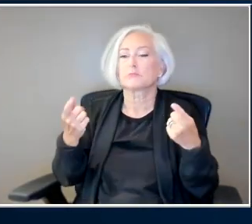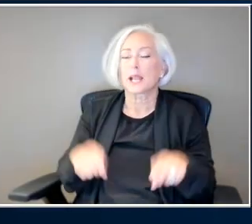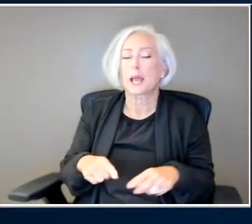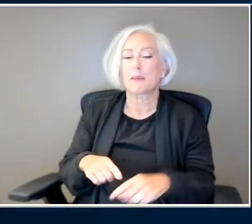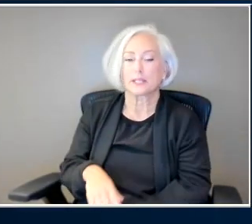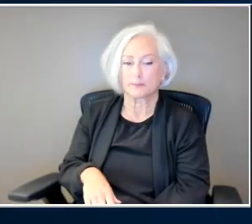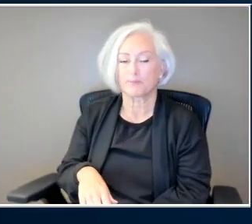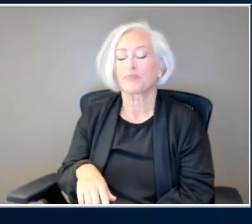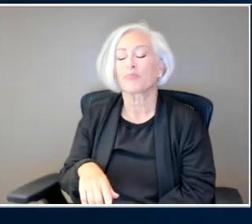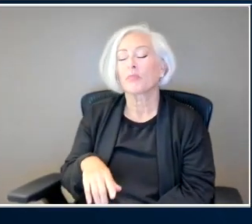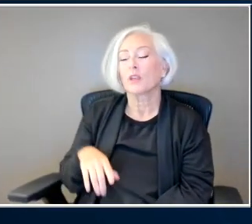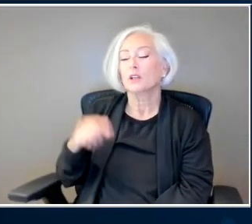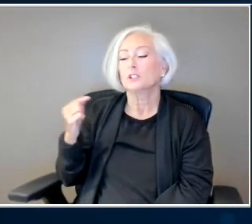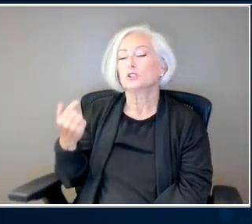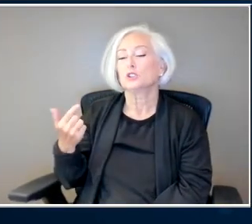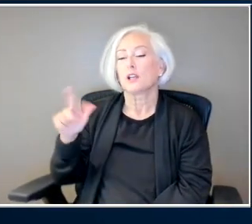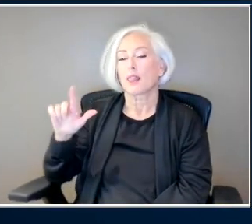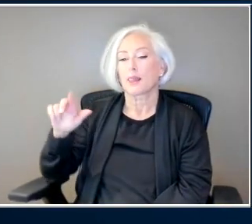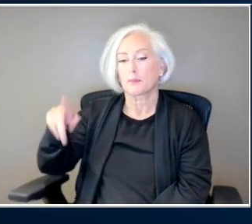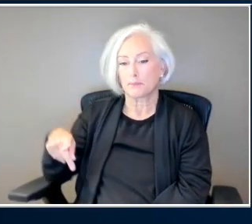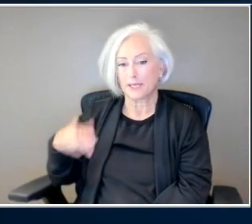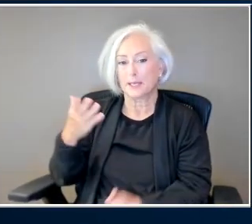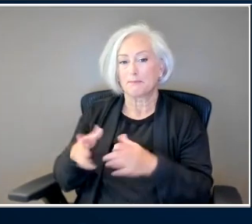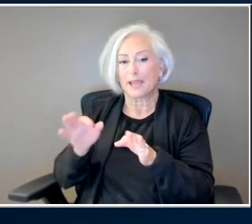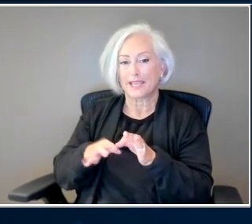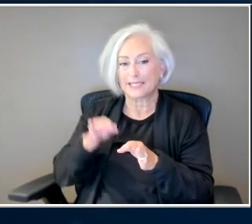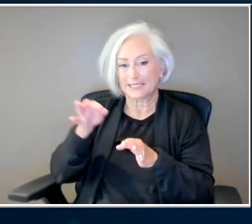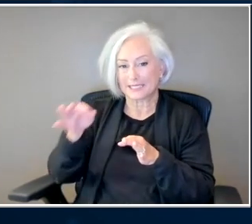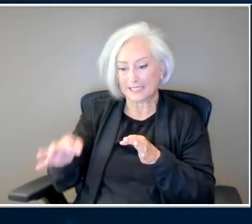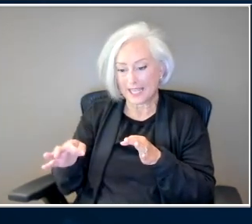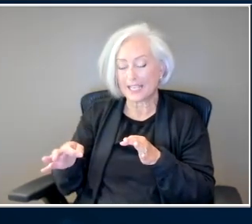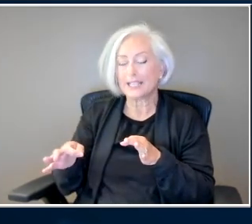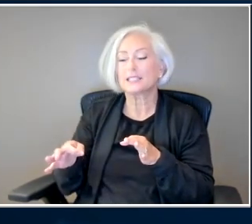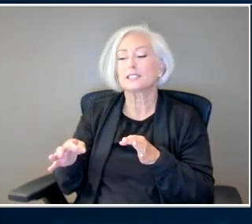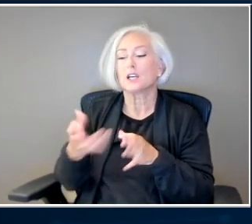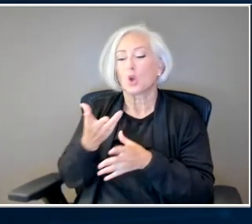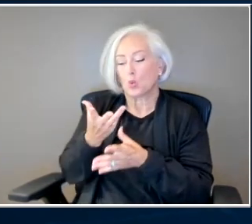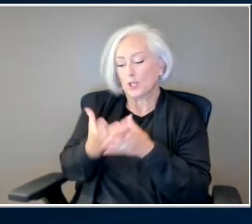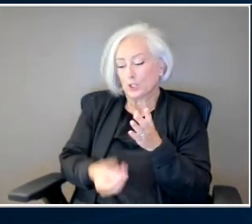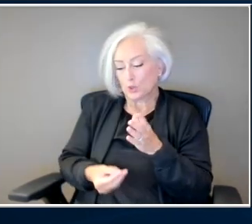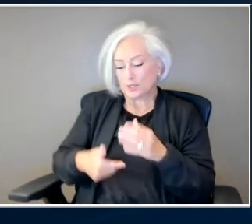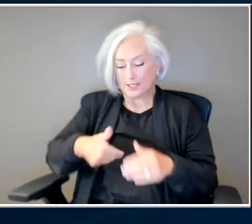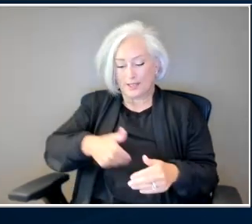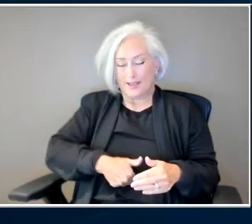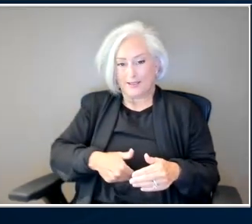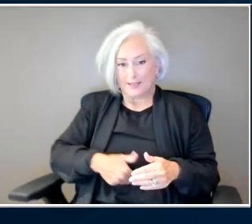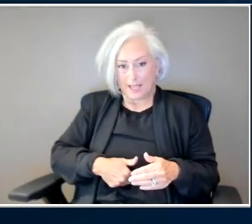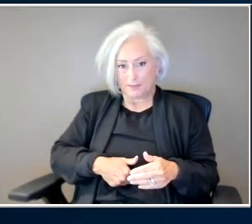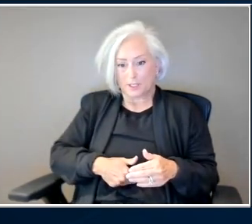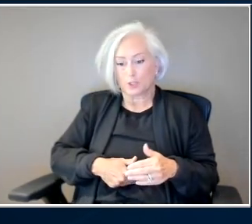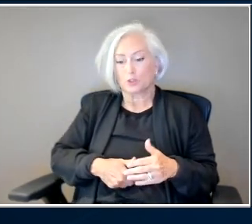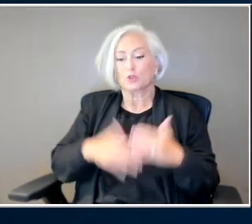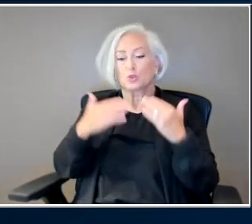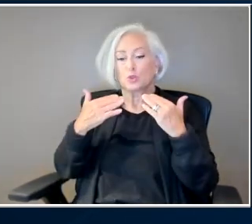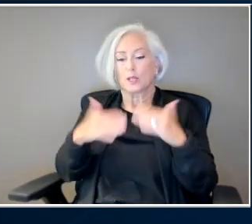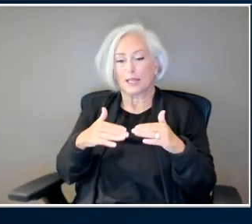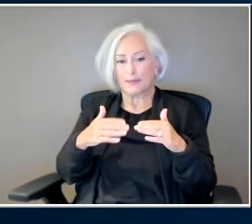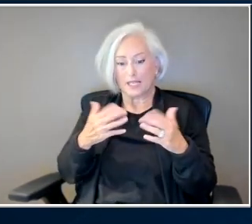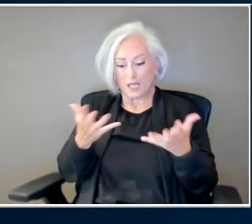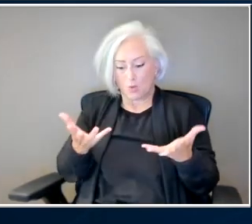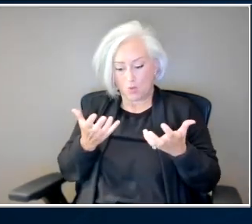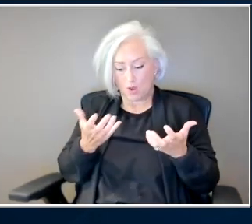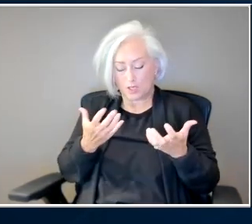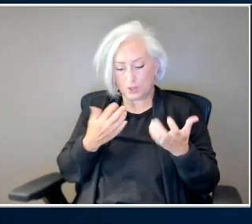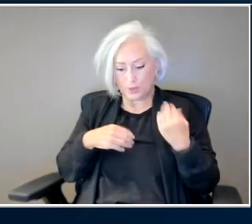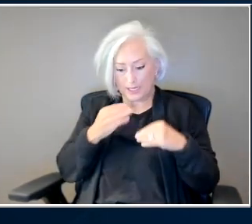GLP-1 medications may delay gastric emptying to reduce appetite. I'd like to ask if using this type of medication could potentially cause symptoms of acid